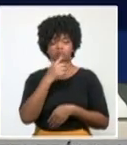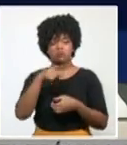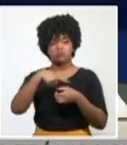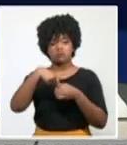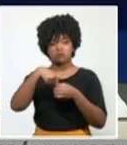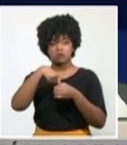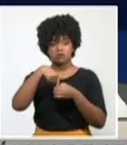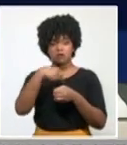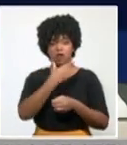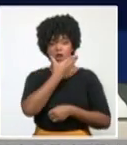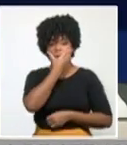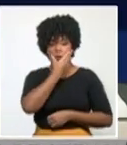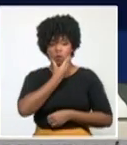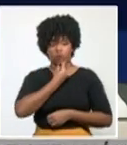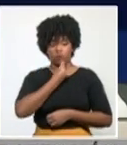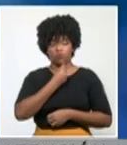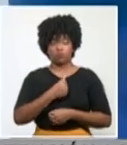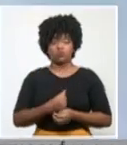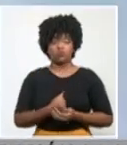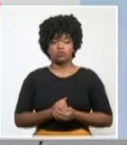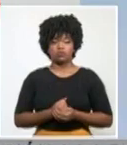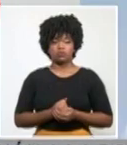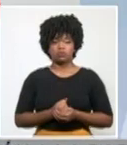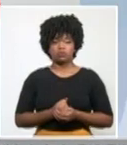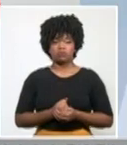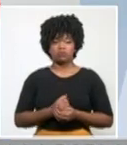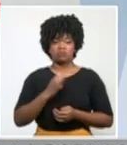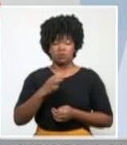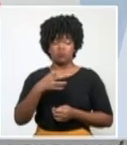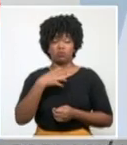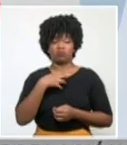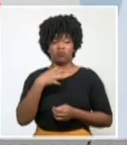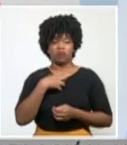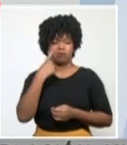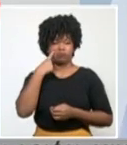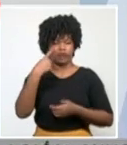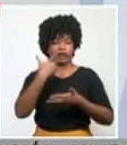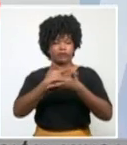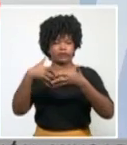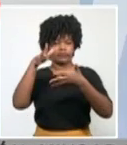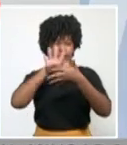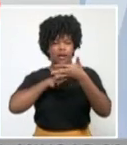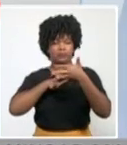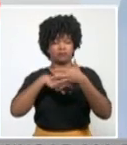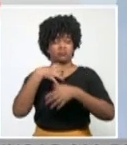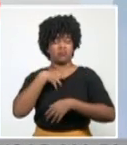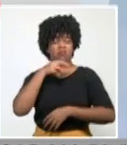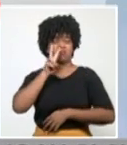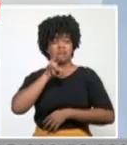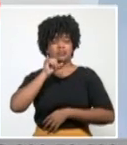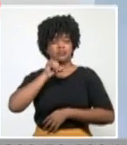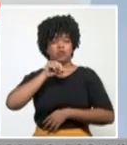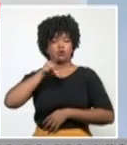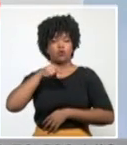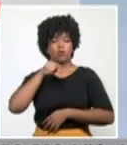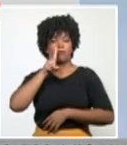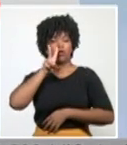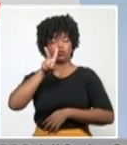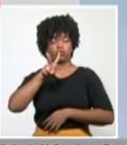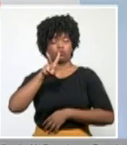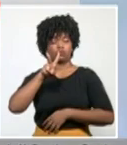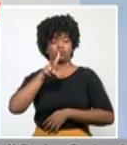leads with a 26.2% per 100,000 inhabitants. This is the cumulative